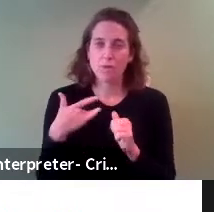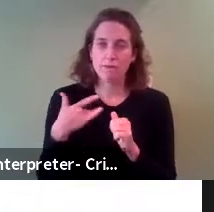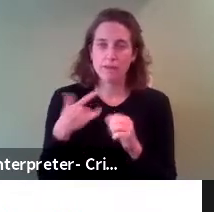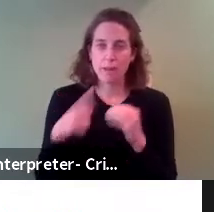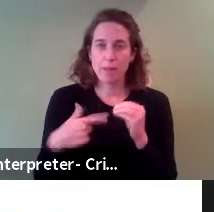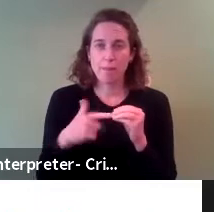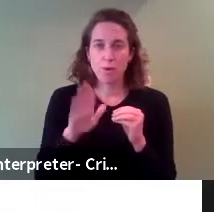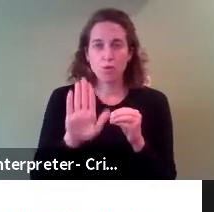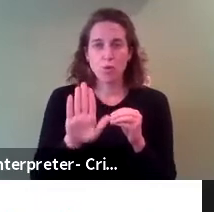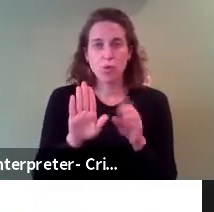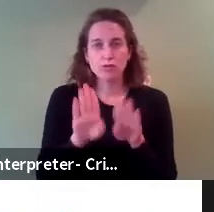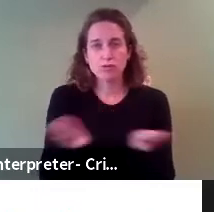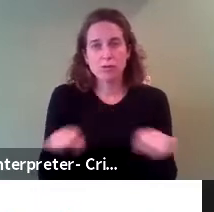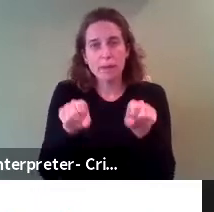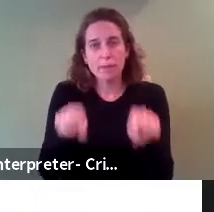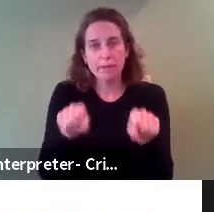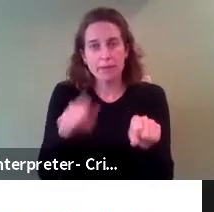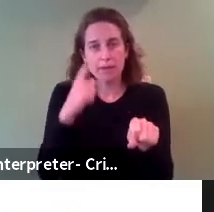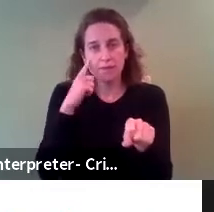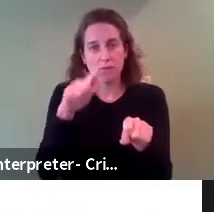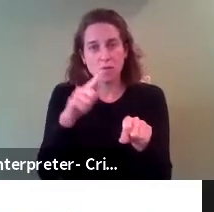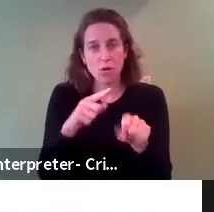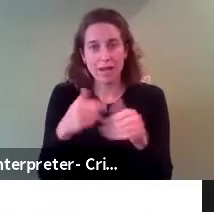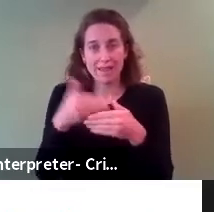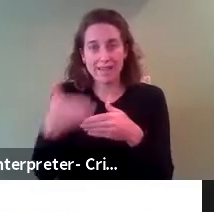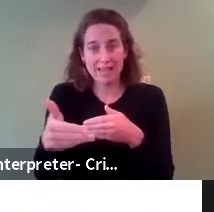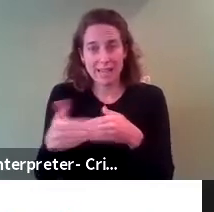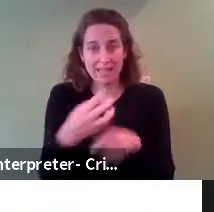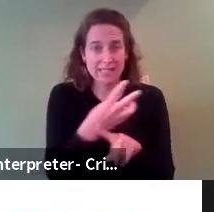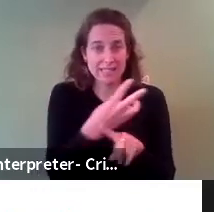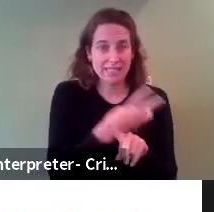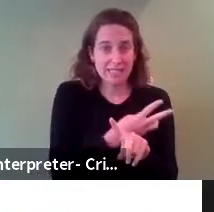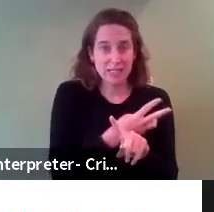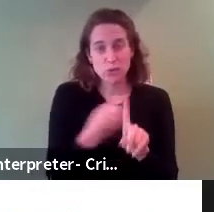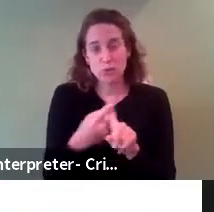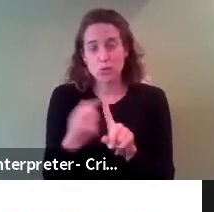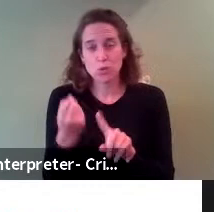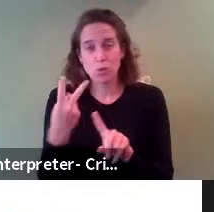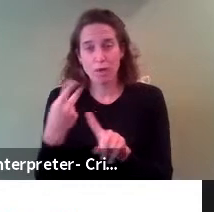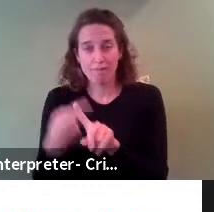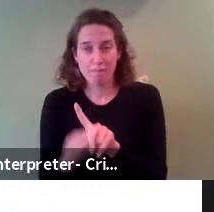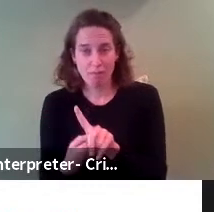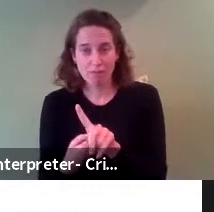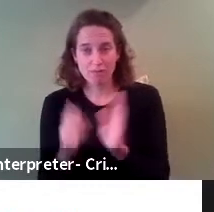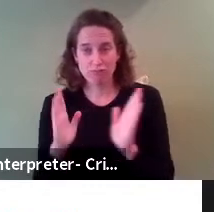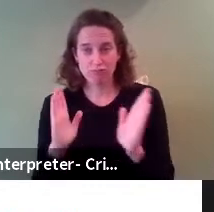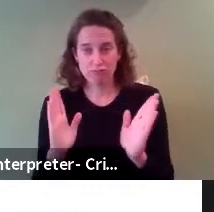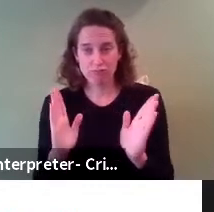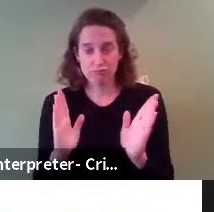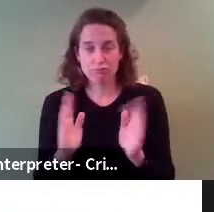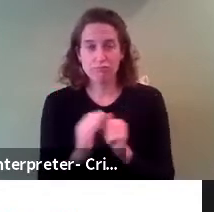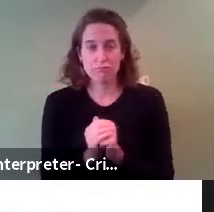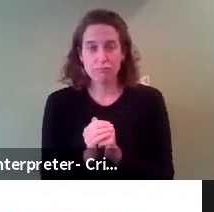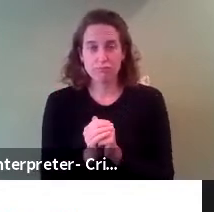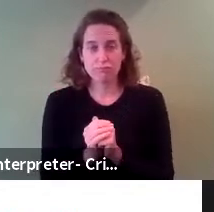about your children's ability to get through the next 6 to 12 months? And I actually use that framework because this is the time frame I